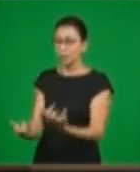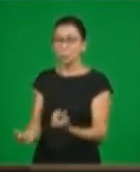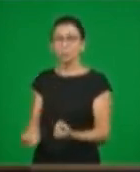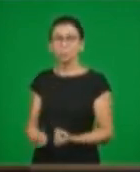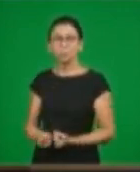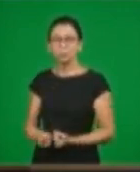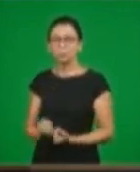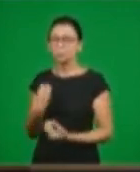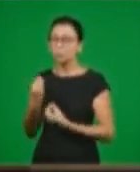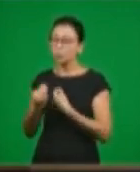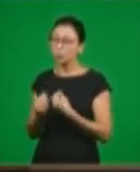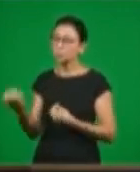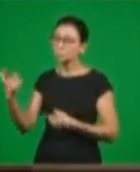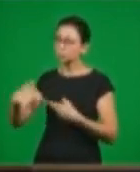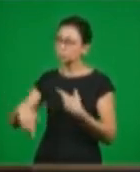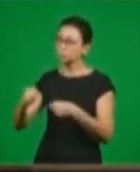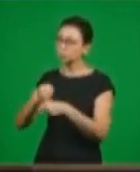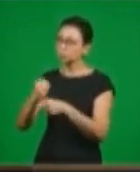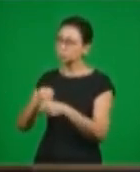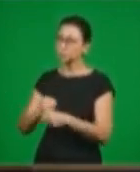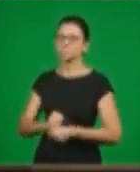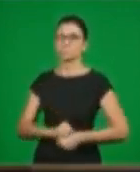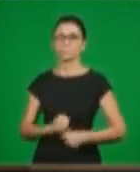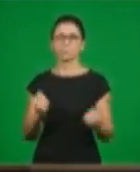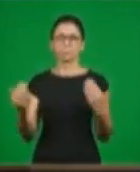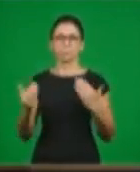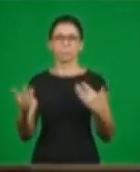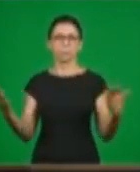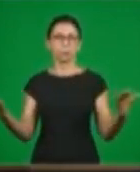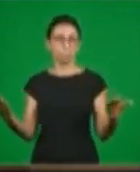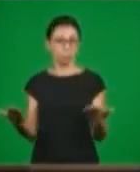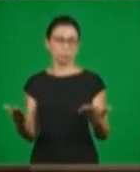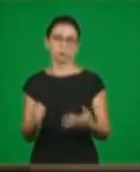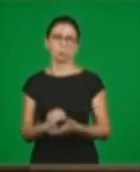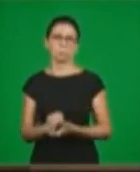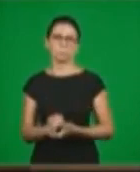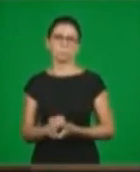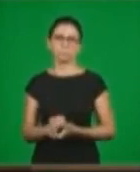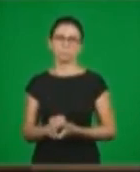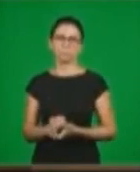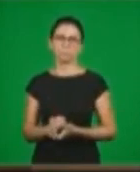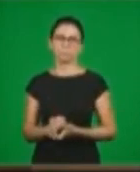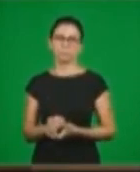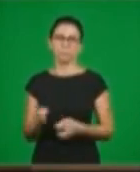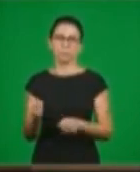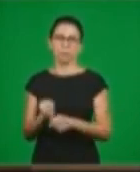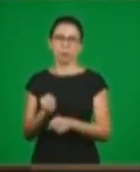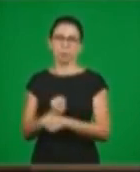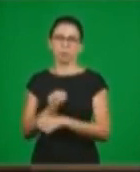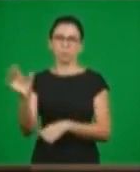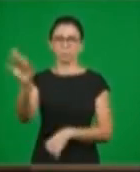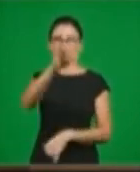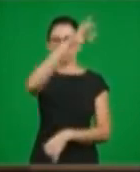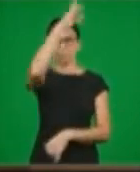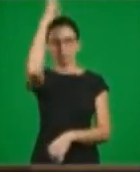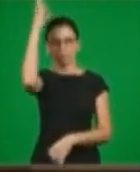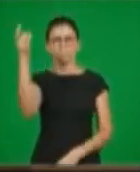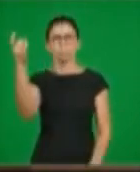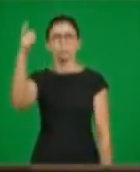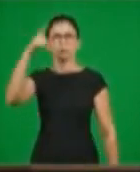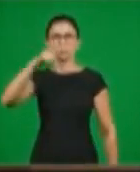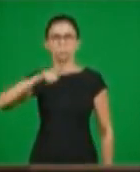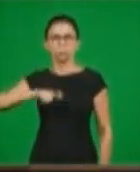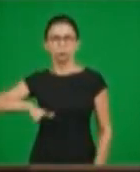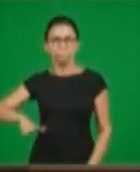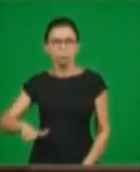understand that we have a responsibility, not as Church Maranatha, but as the work to reconstruct